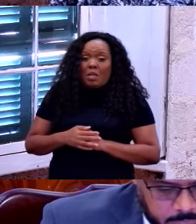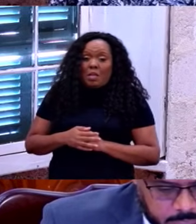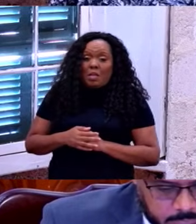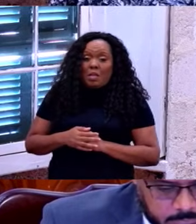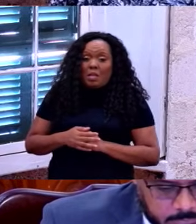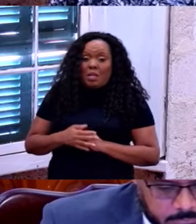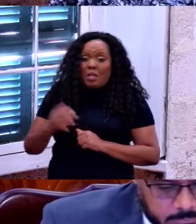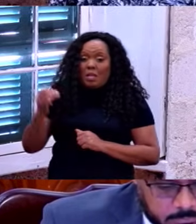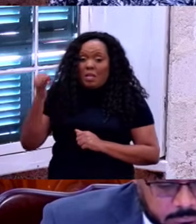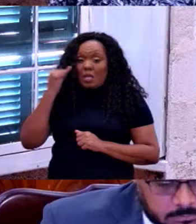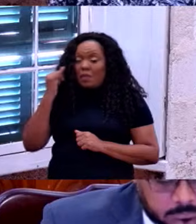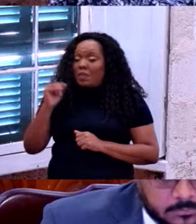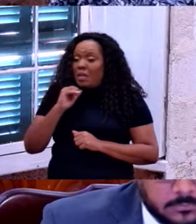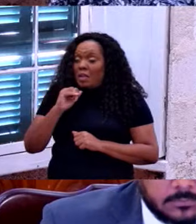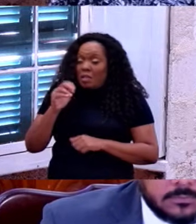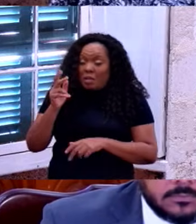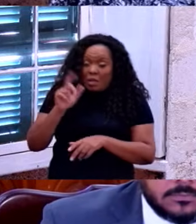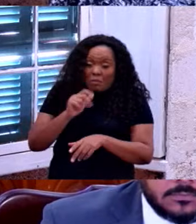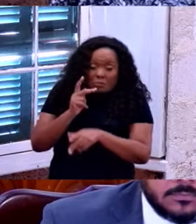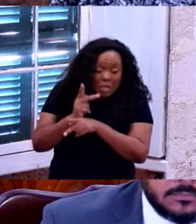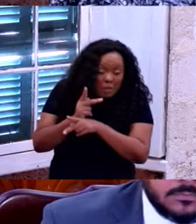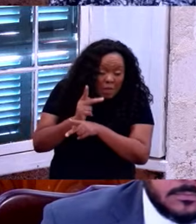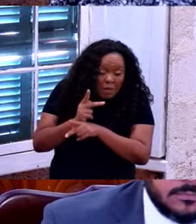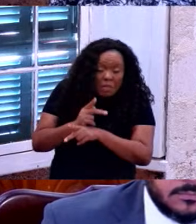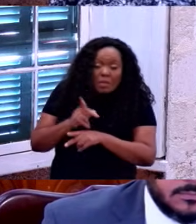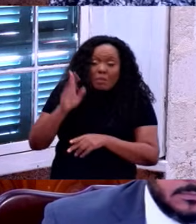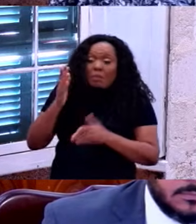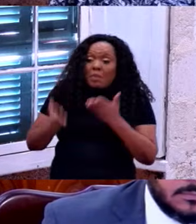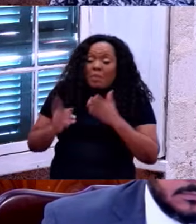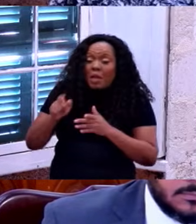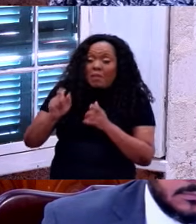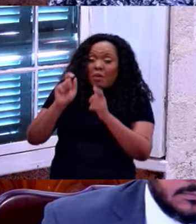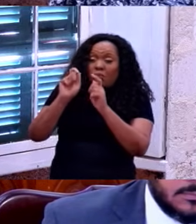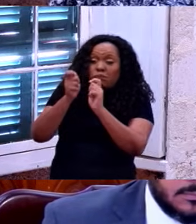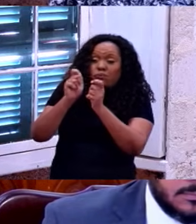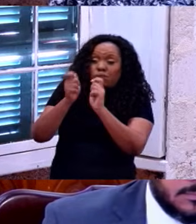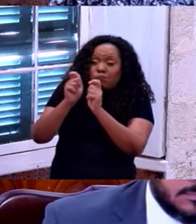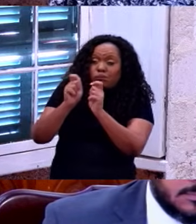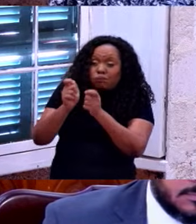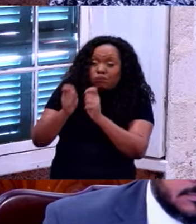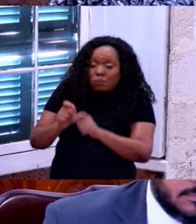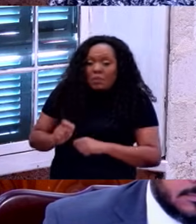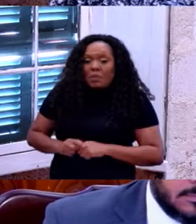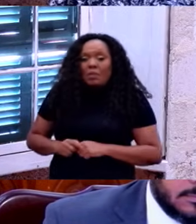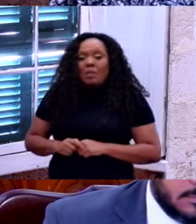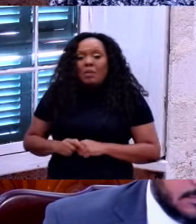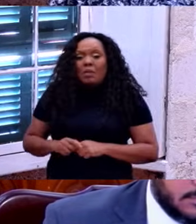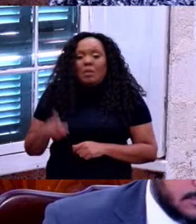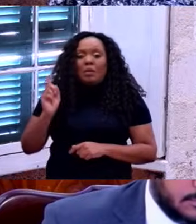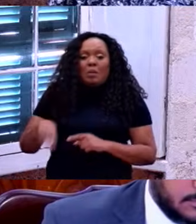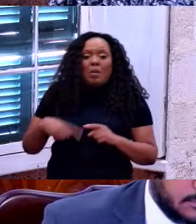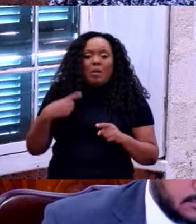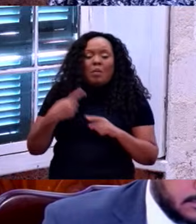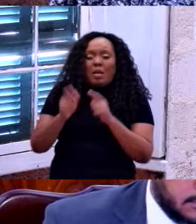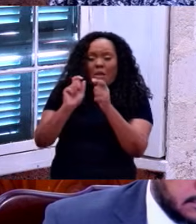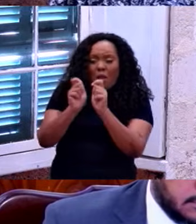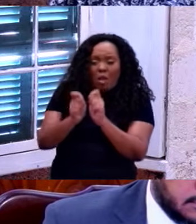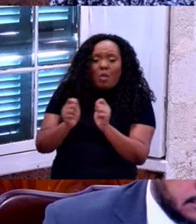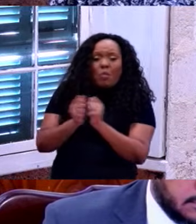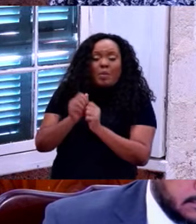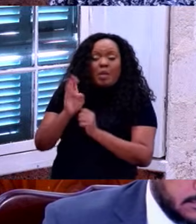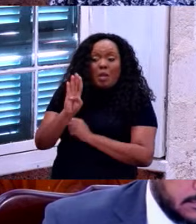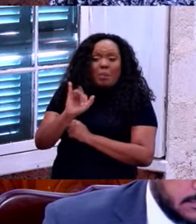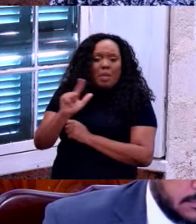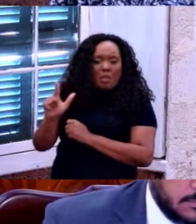we know this government is good at that. But the problem is, when you do it with a bill, that's one thing. But to have